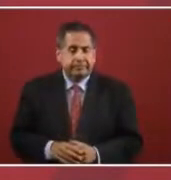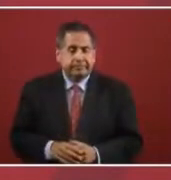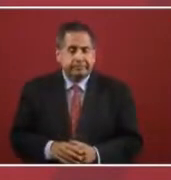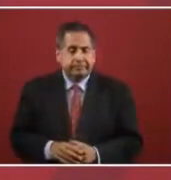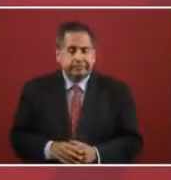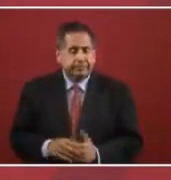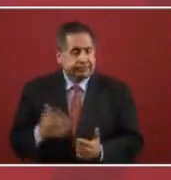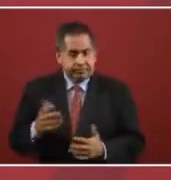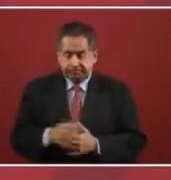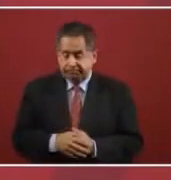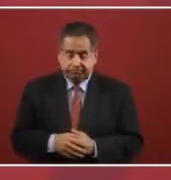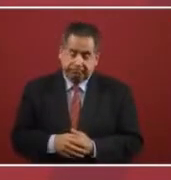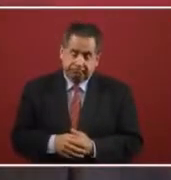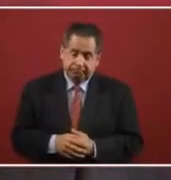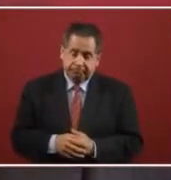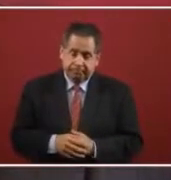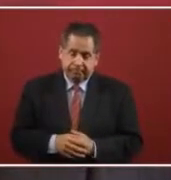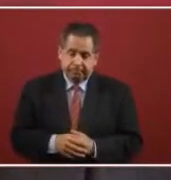Yes,